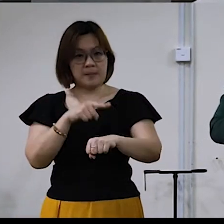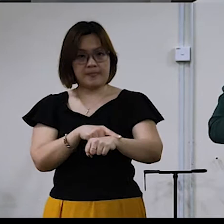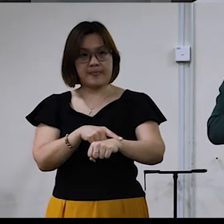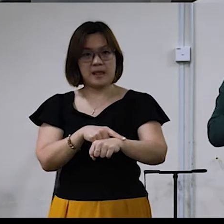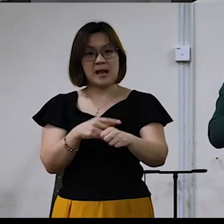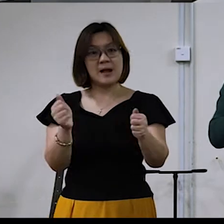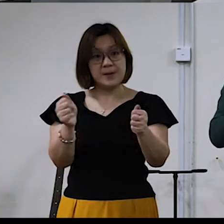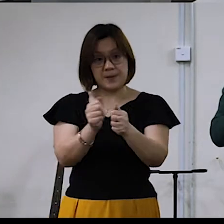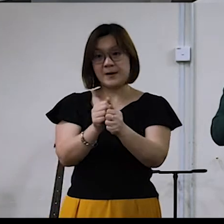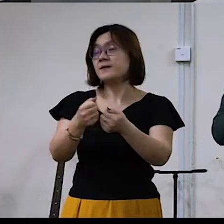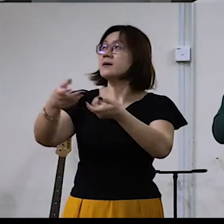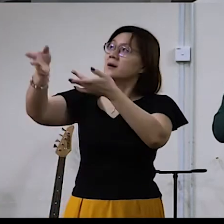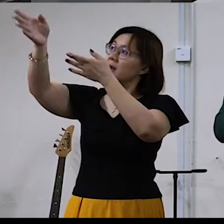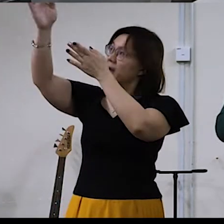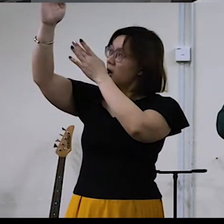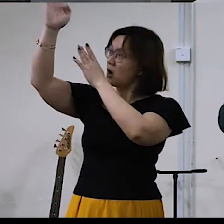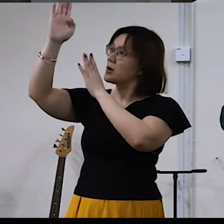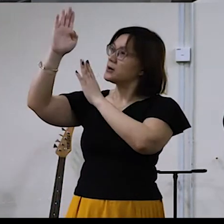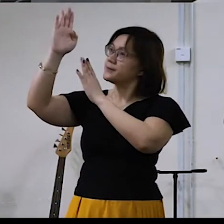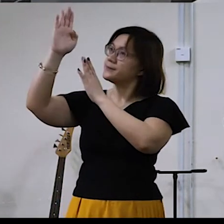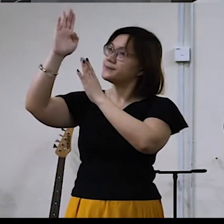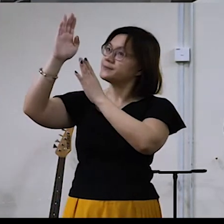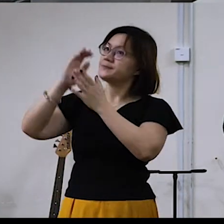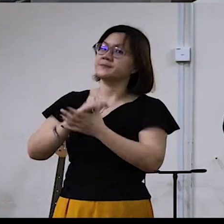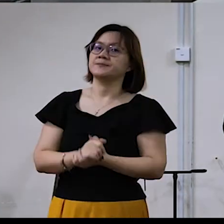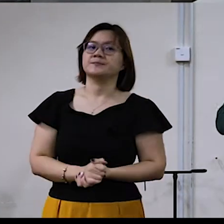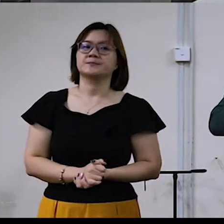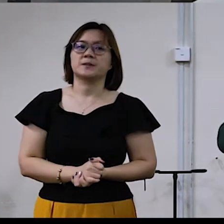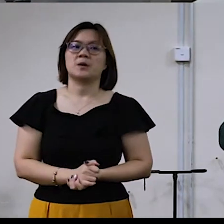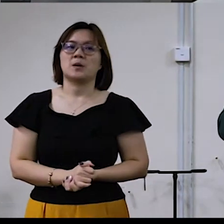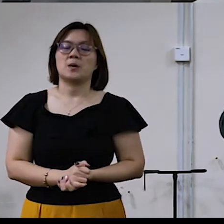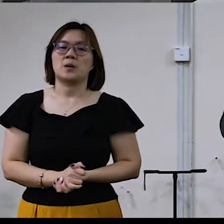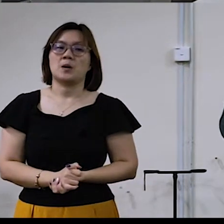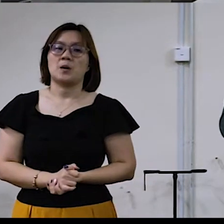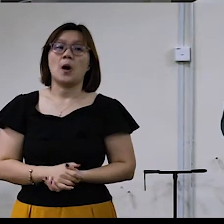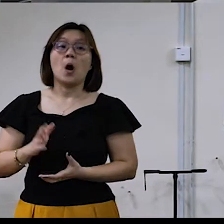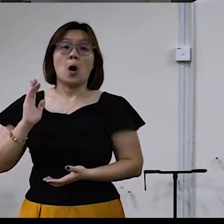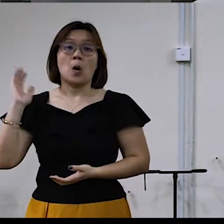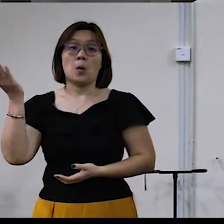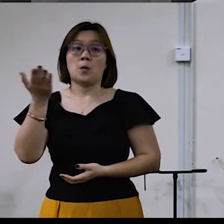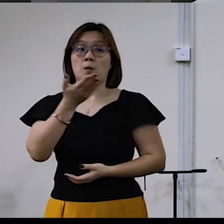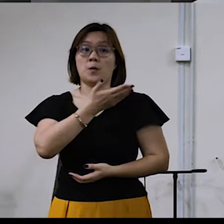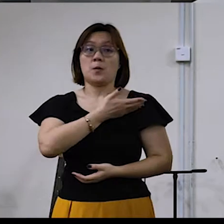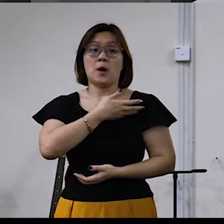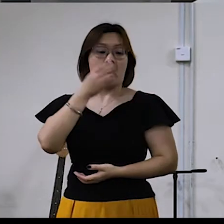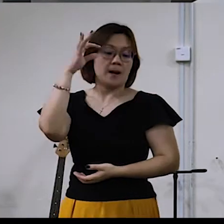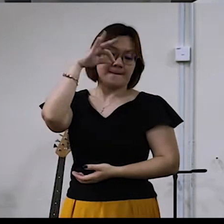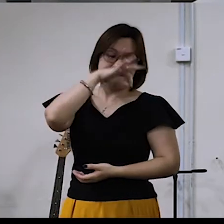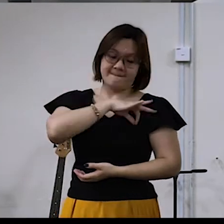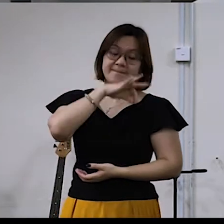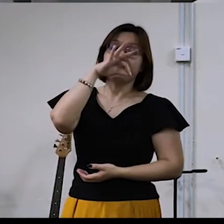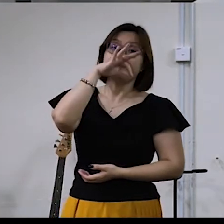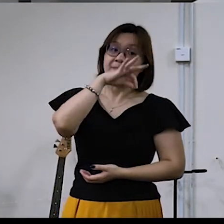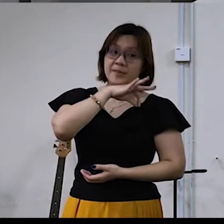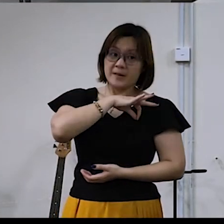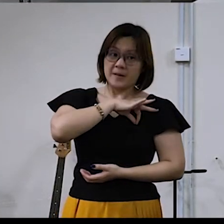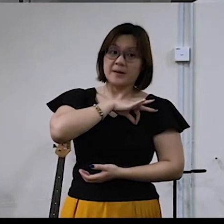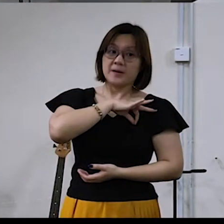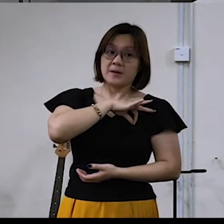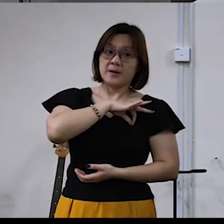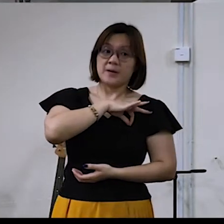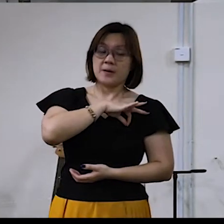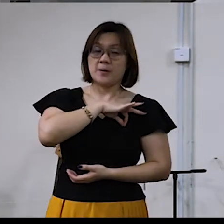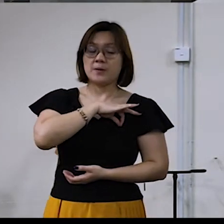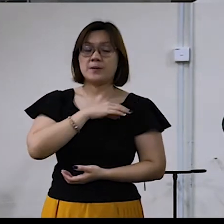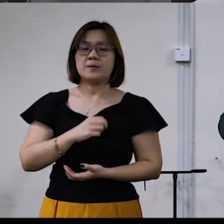with God. Who can say amen? When we spend time with God, who benefit you? Who can say hallelujah? You know, but of course, there's